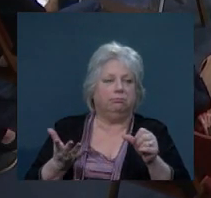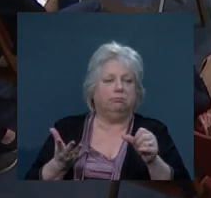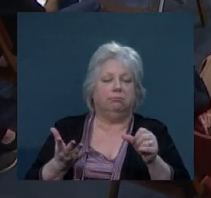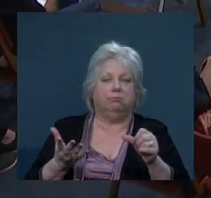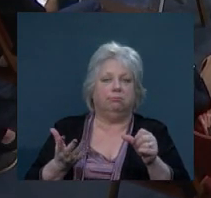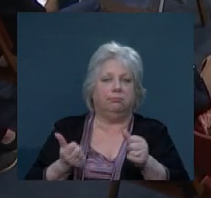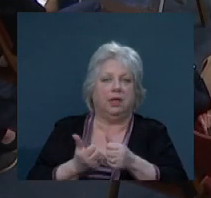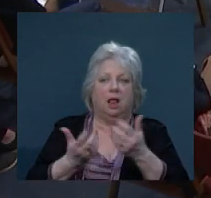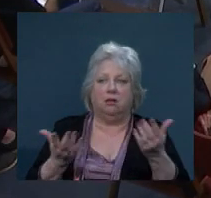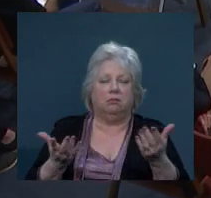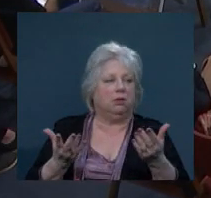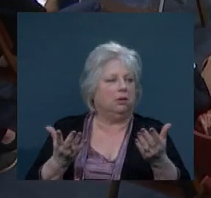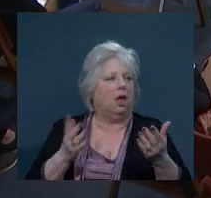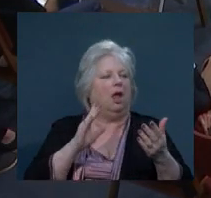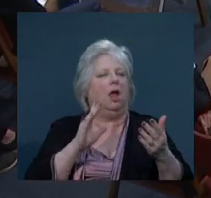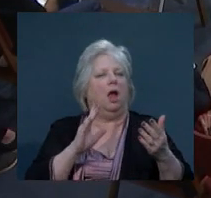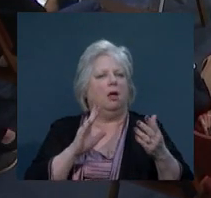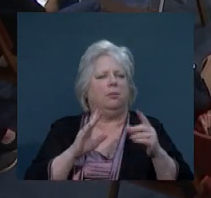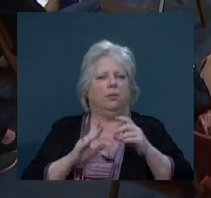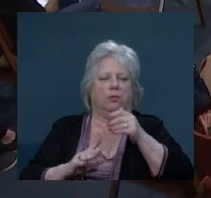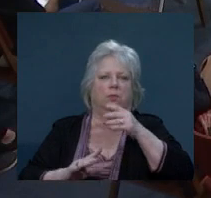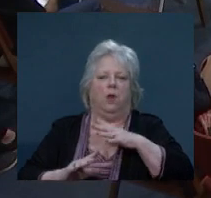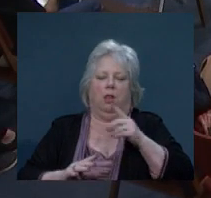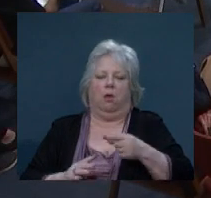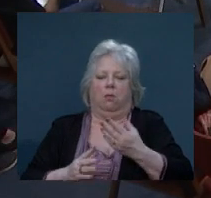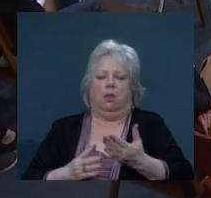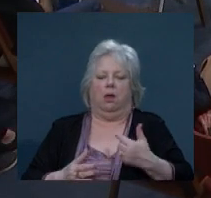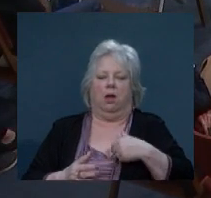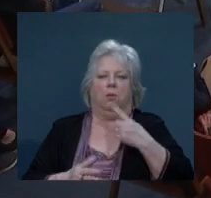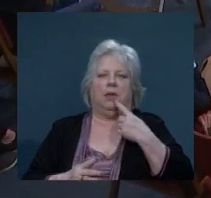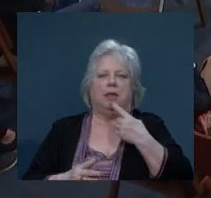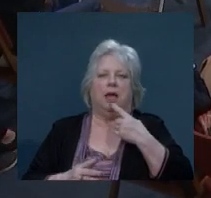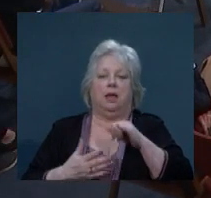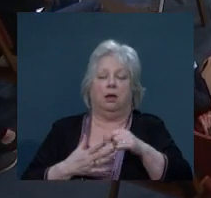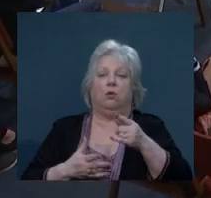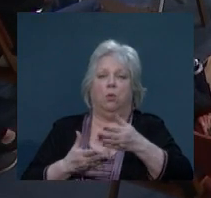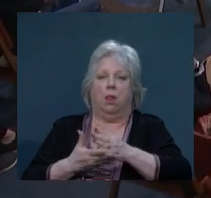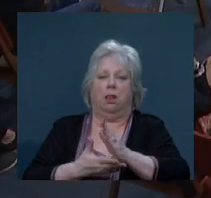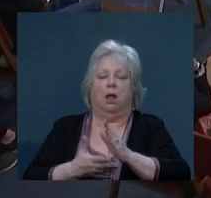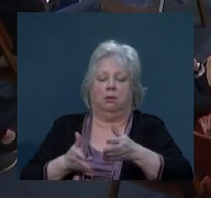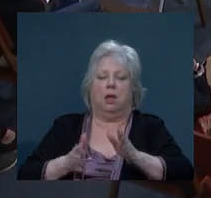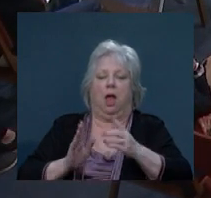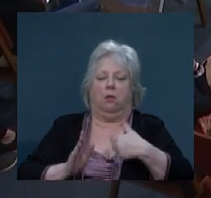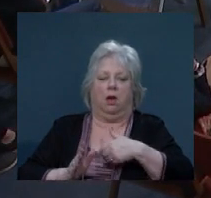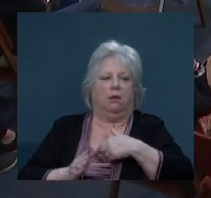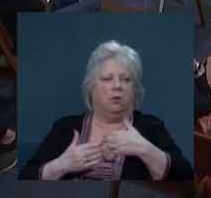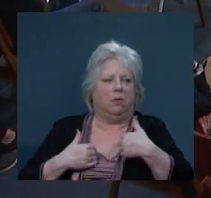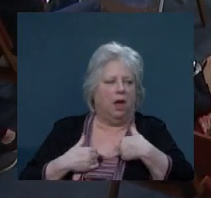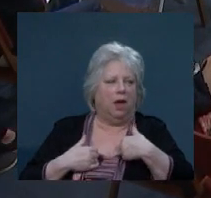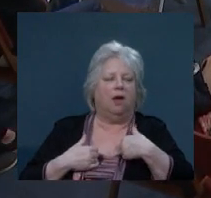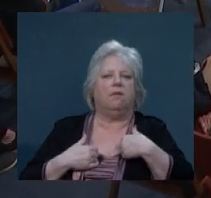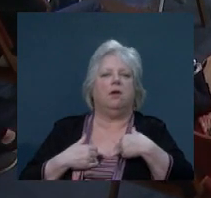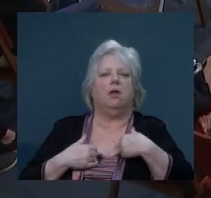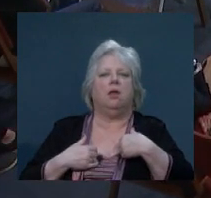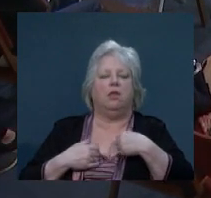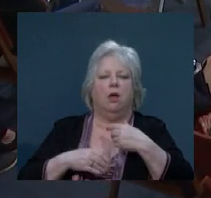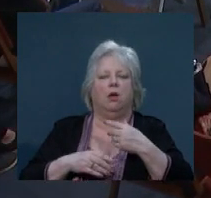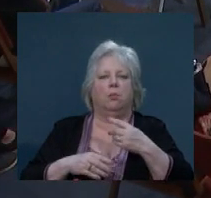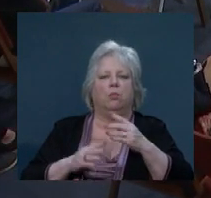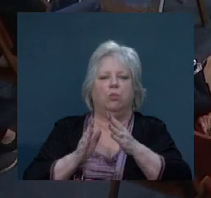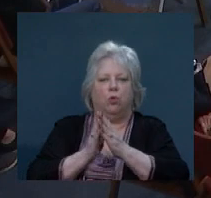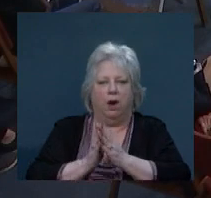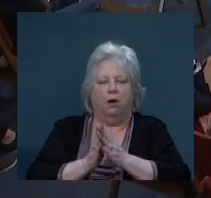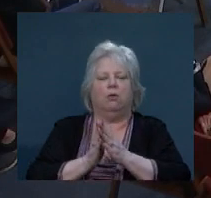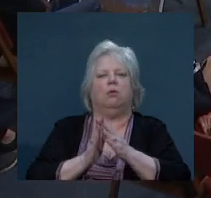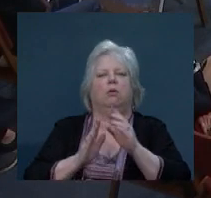Anything else? The only thing that I would say is you allowed us to have the Throne of Grace Prayer Garden. You told us to put